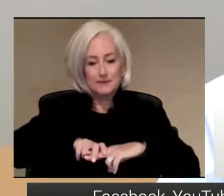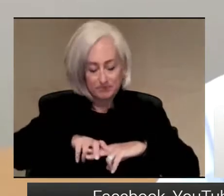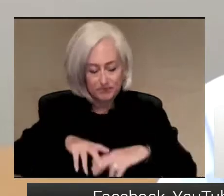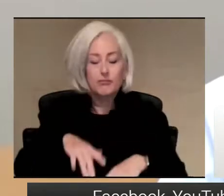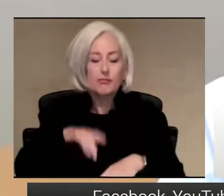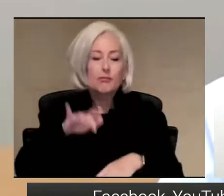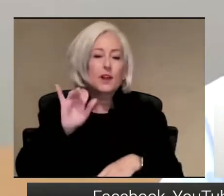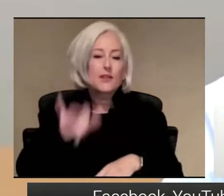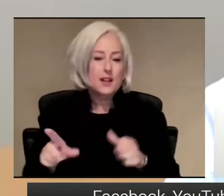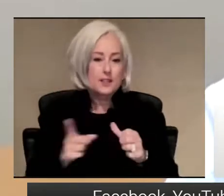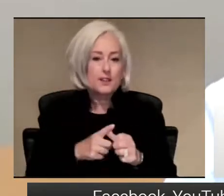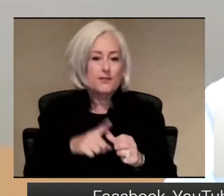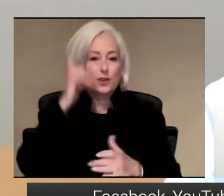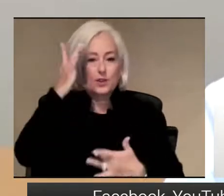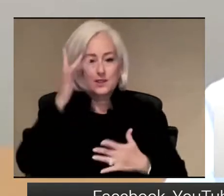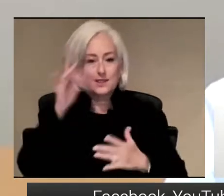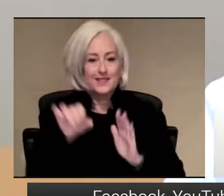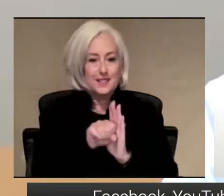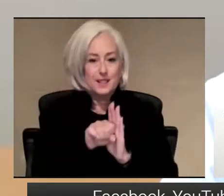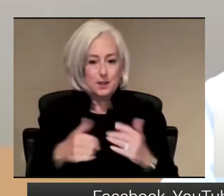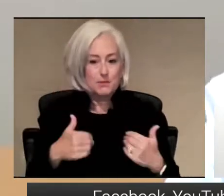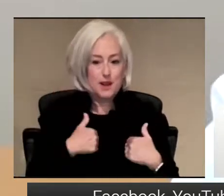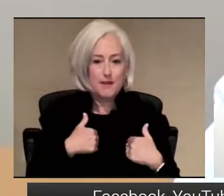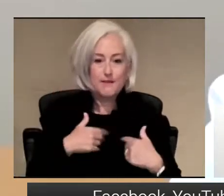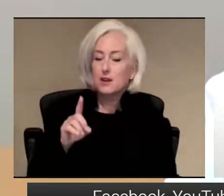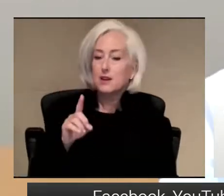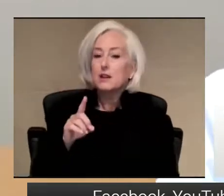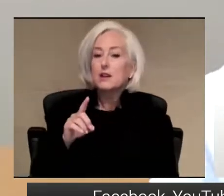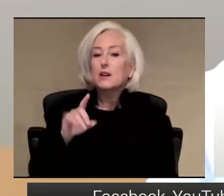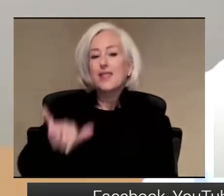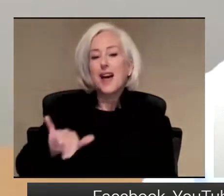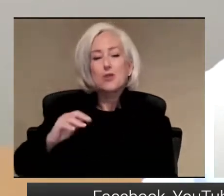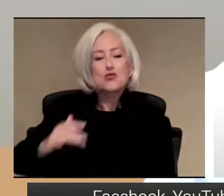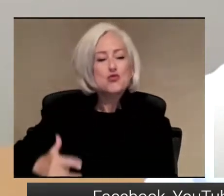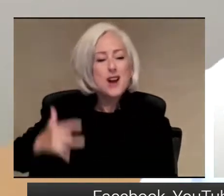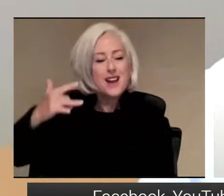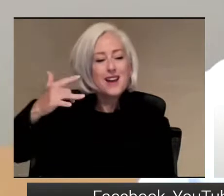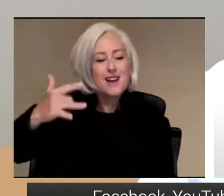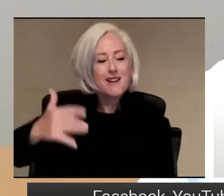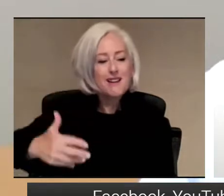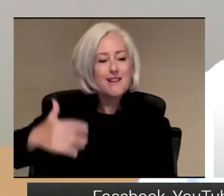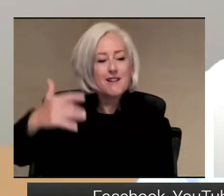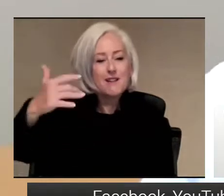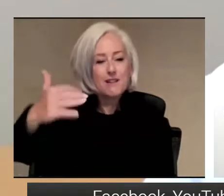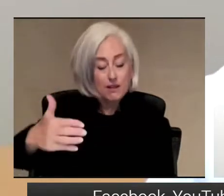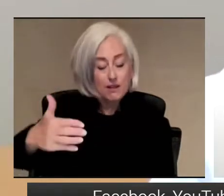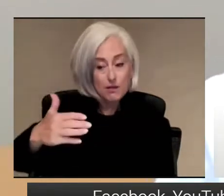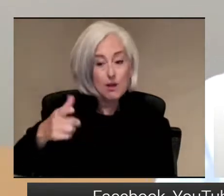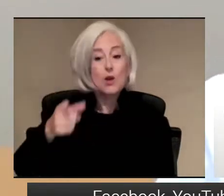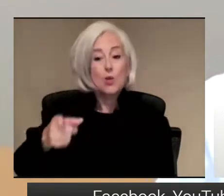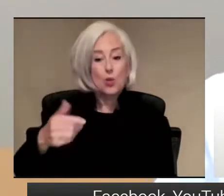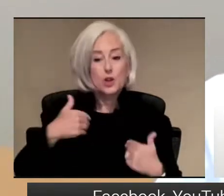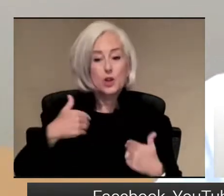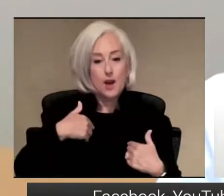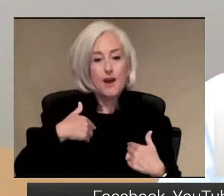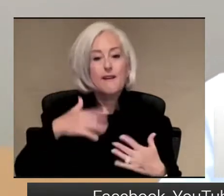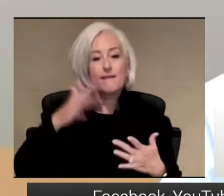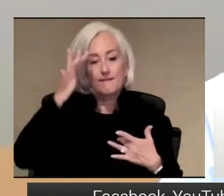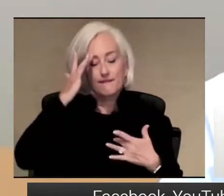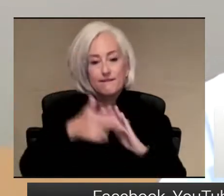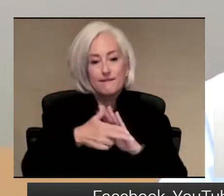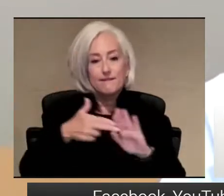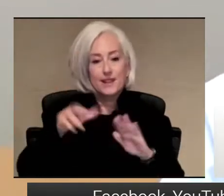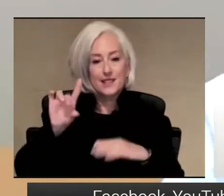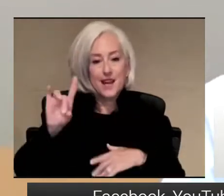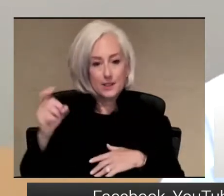myotonic dystrophy. From the cardiac conditions, it's a rare thing, and once you know the diagnosis is there, we monitor for looking for